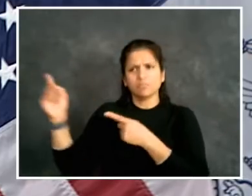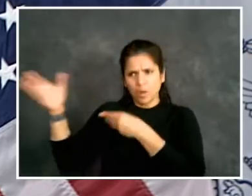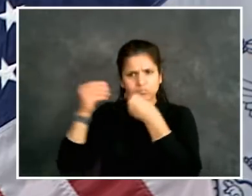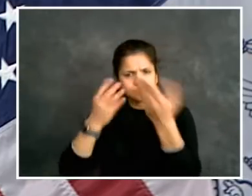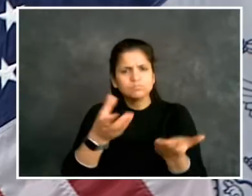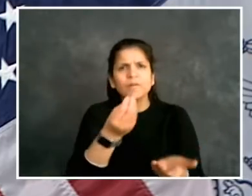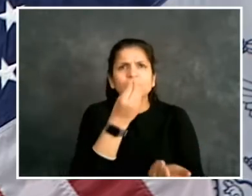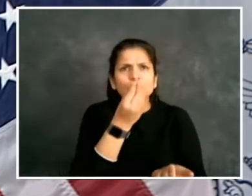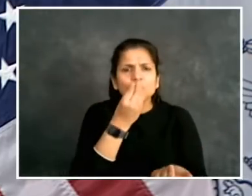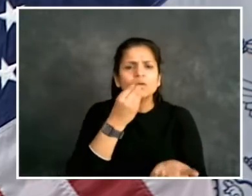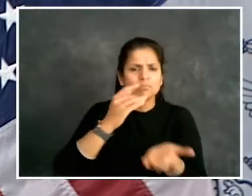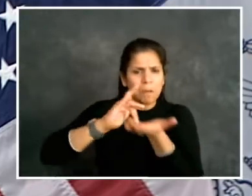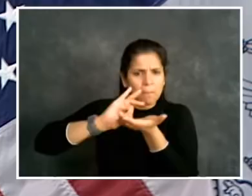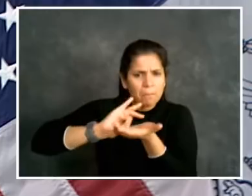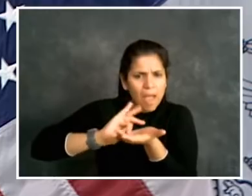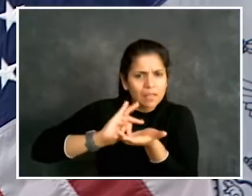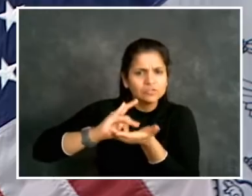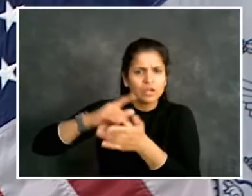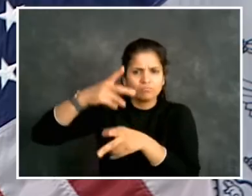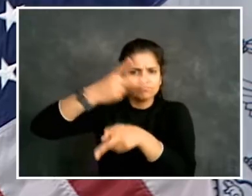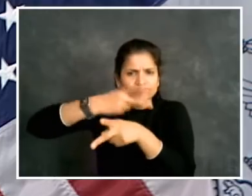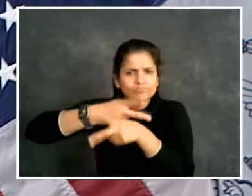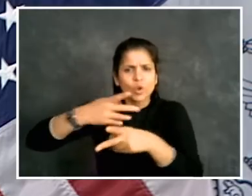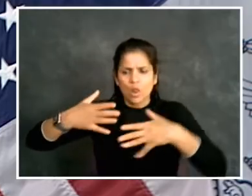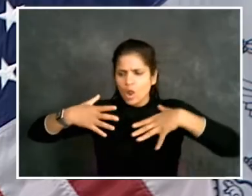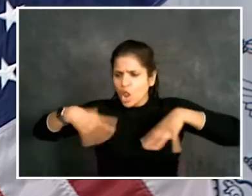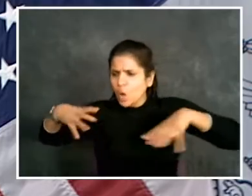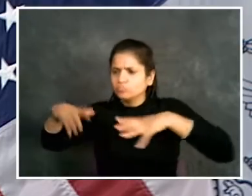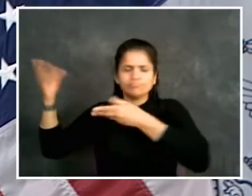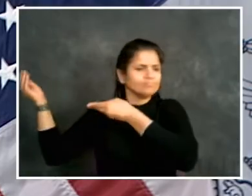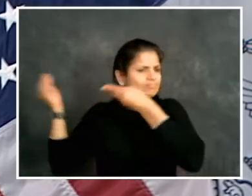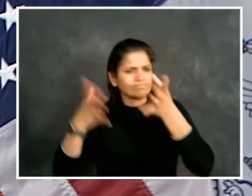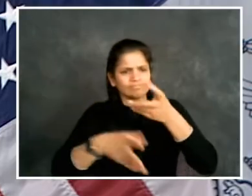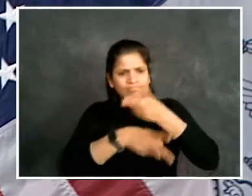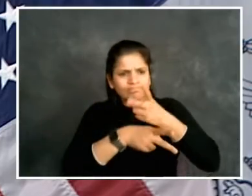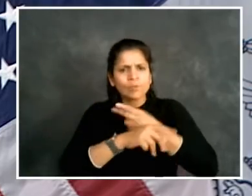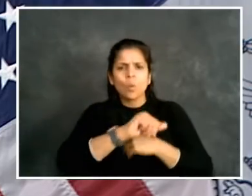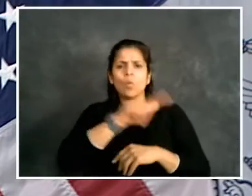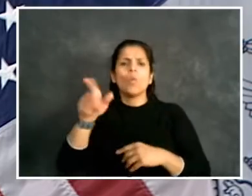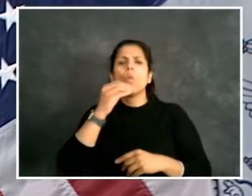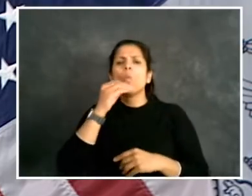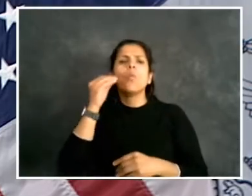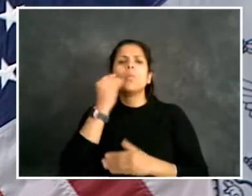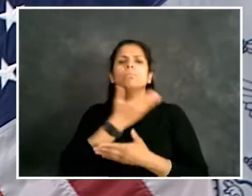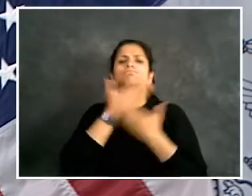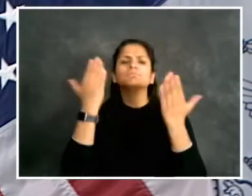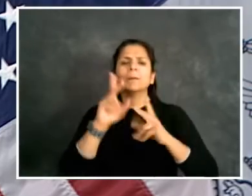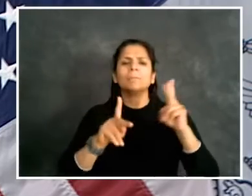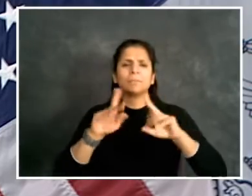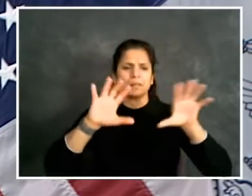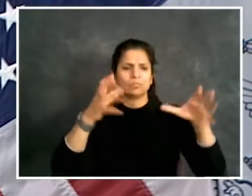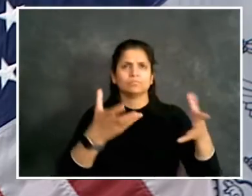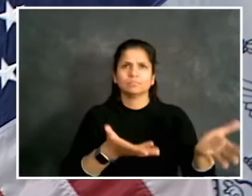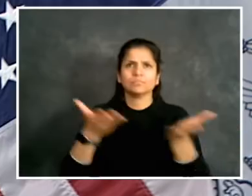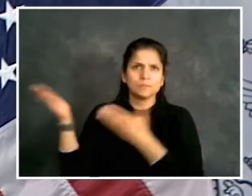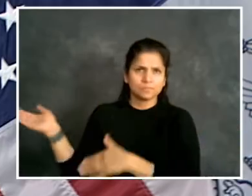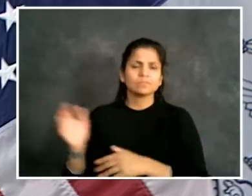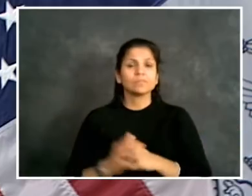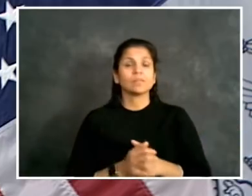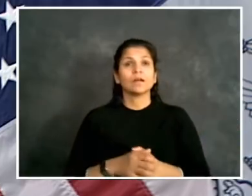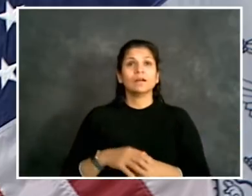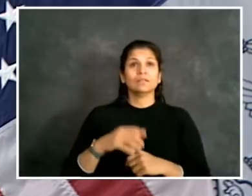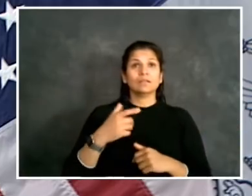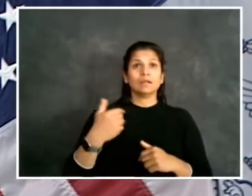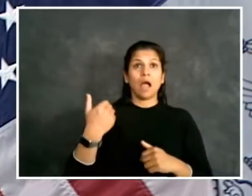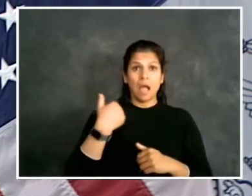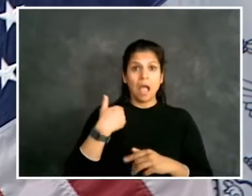absolutely convinced we do that enough times, we're going to change the reality of homelessness on our streets once and for all. Dave from